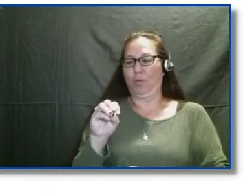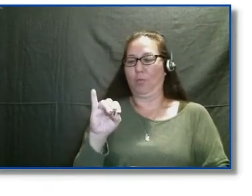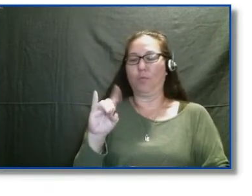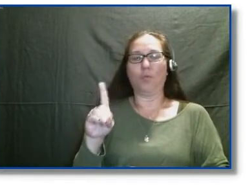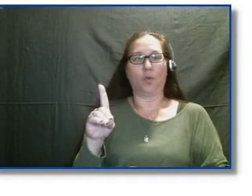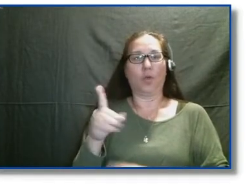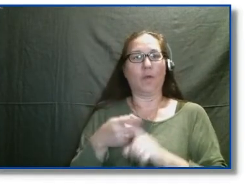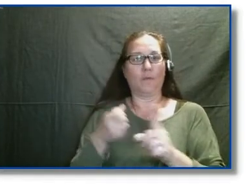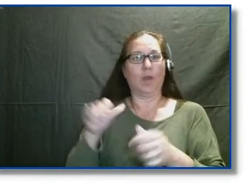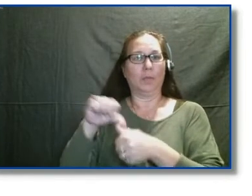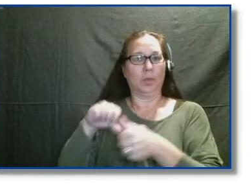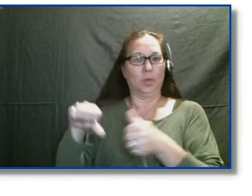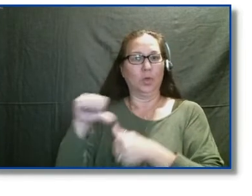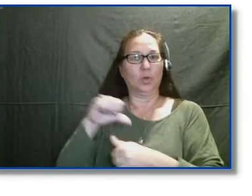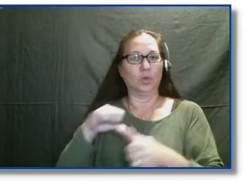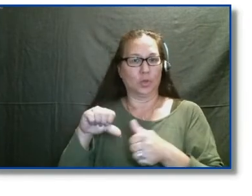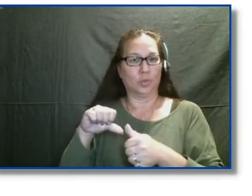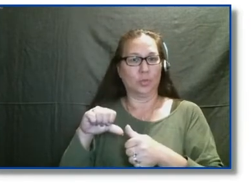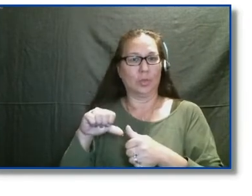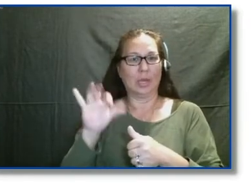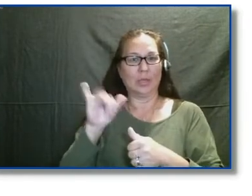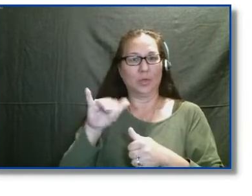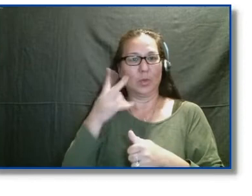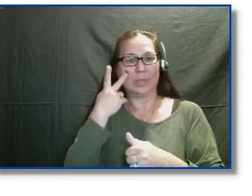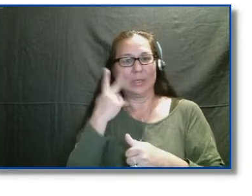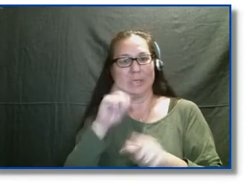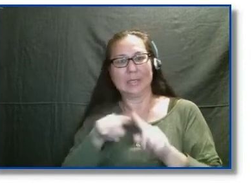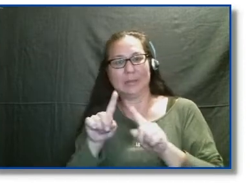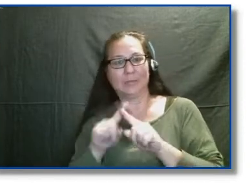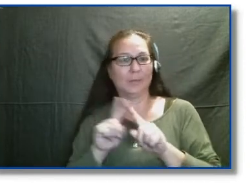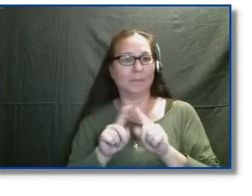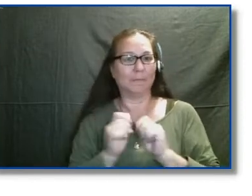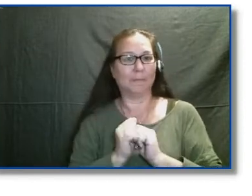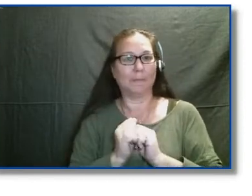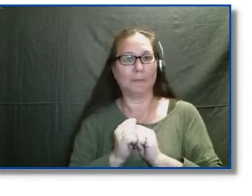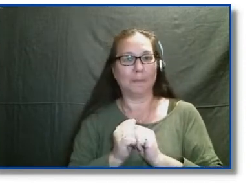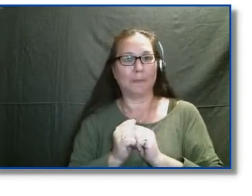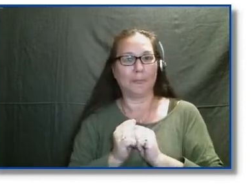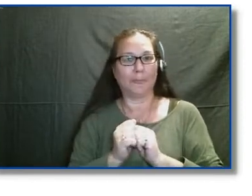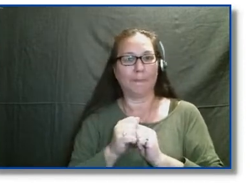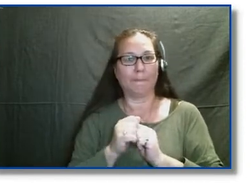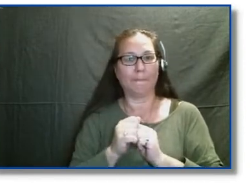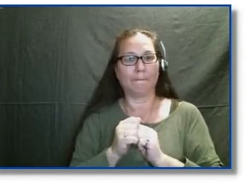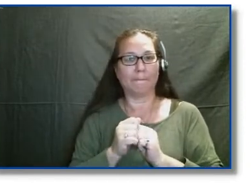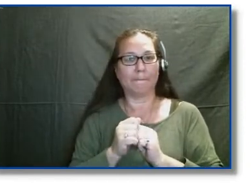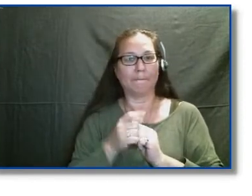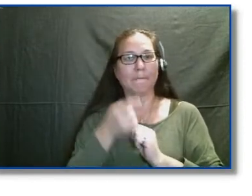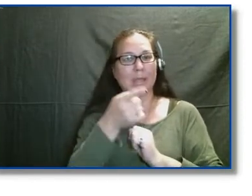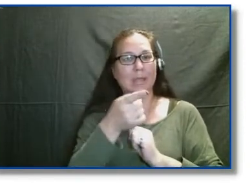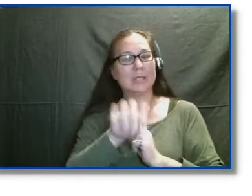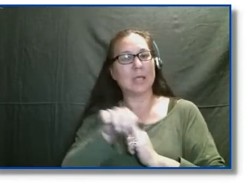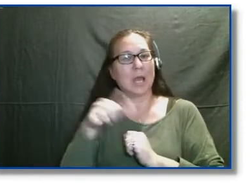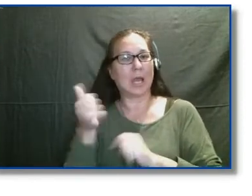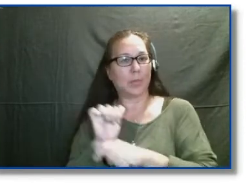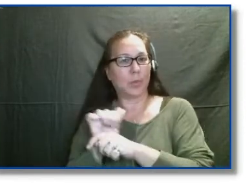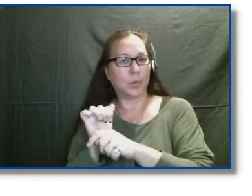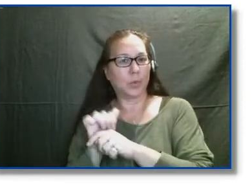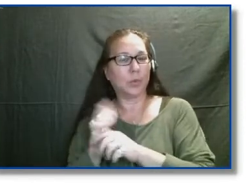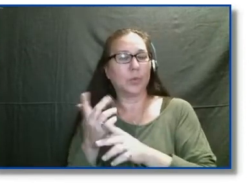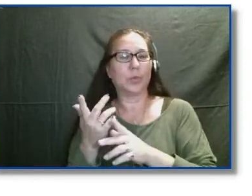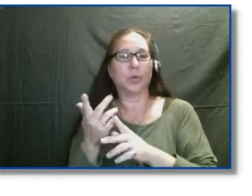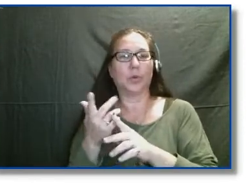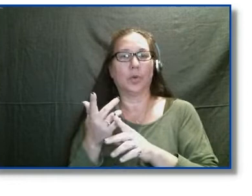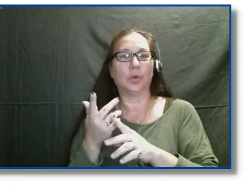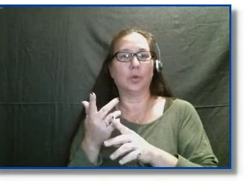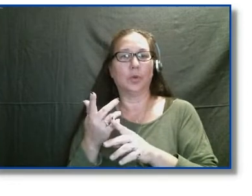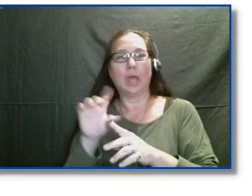experiment. This is a lenticular print. And these are other works, other lenticular prints, which